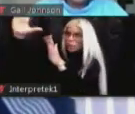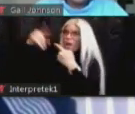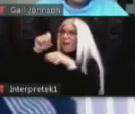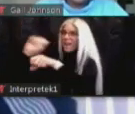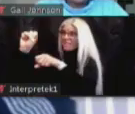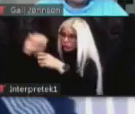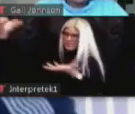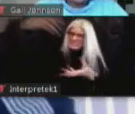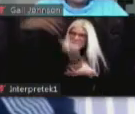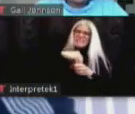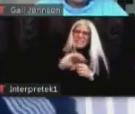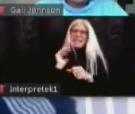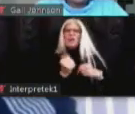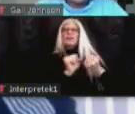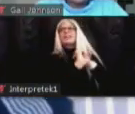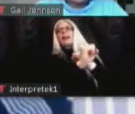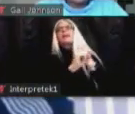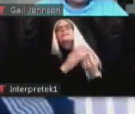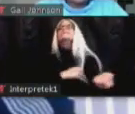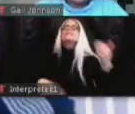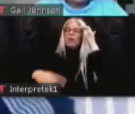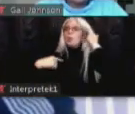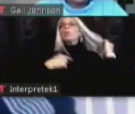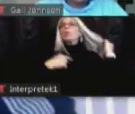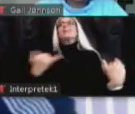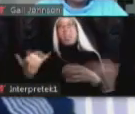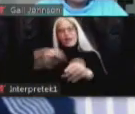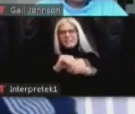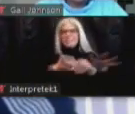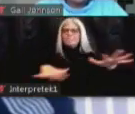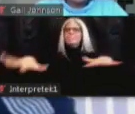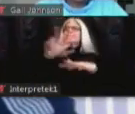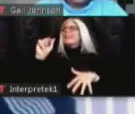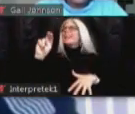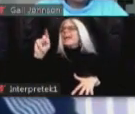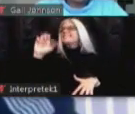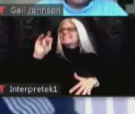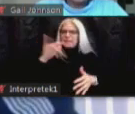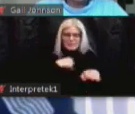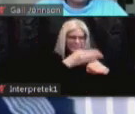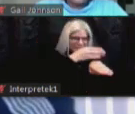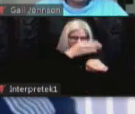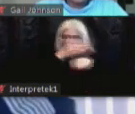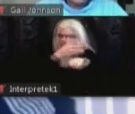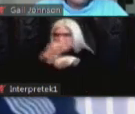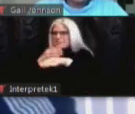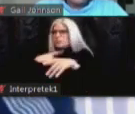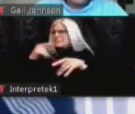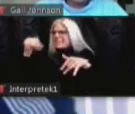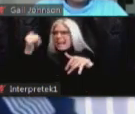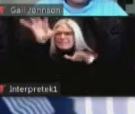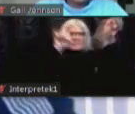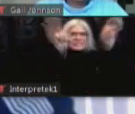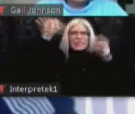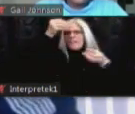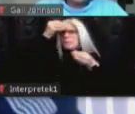are in a landscaping time where we're trying to locate and get data on all the literacy programs